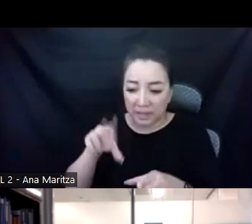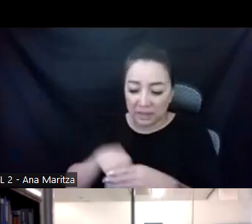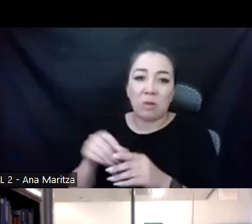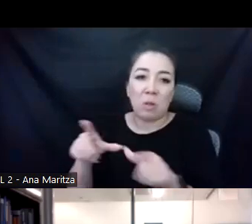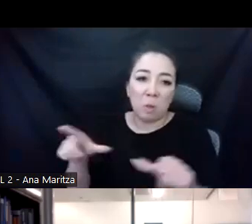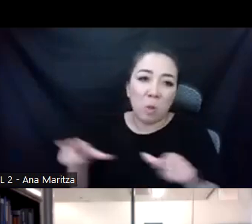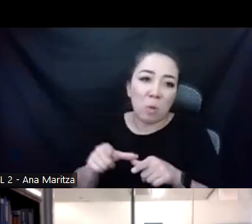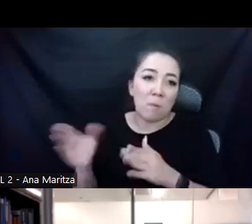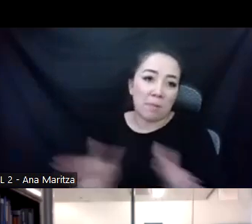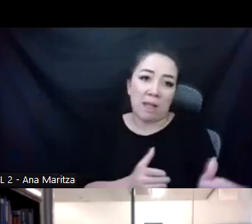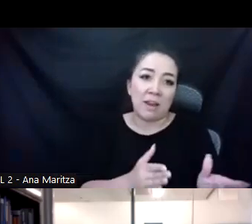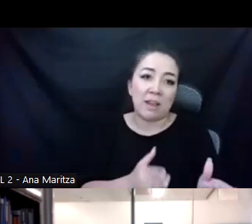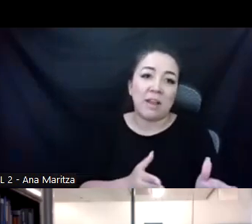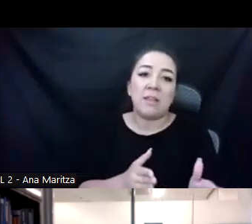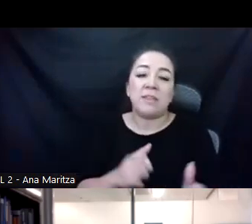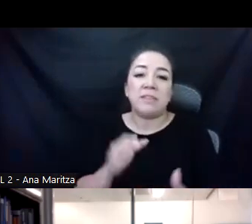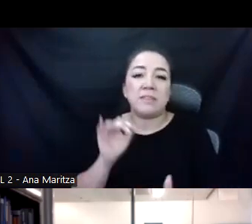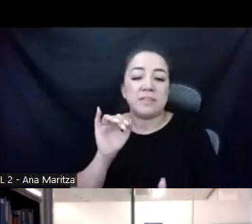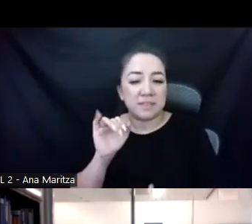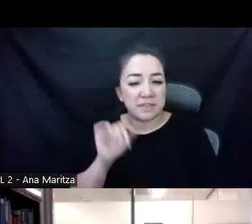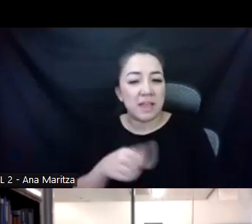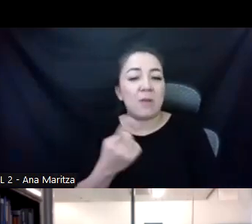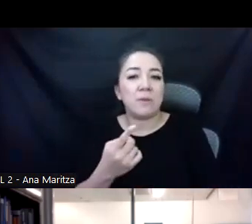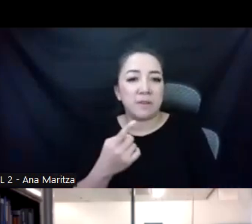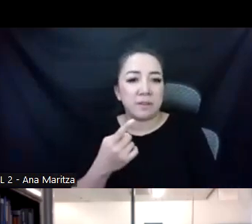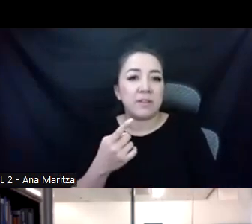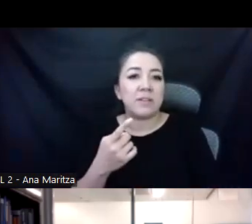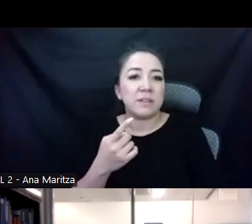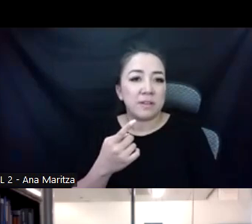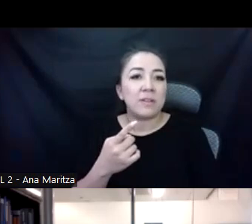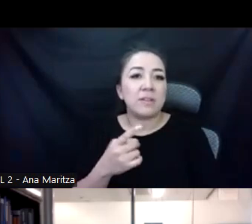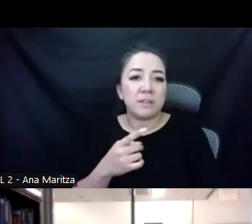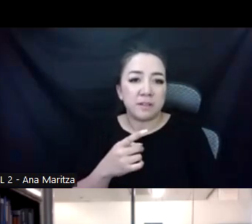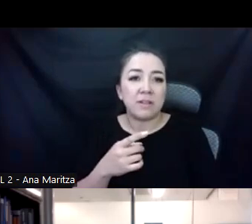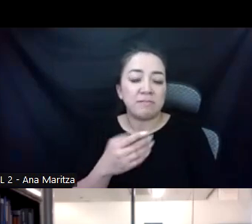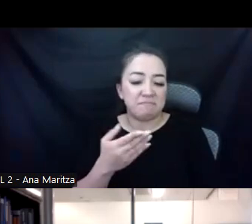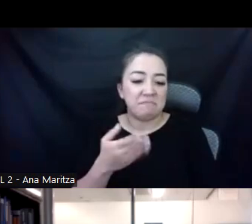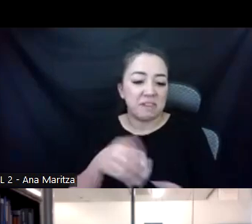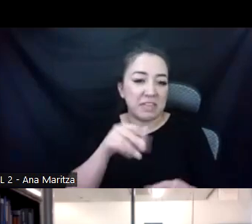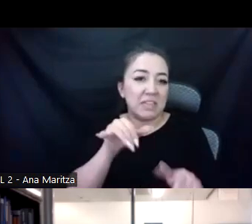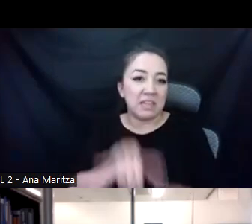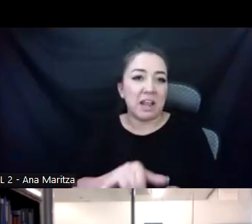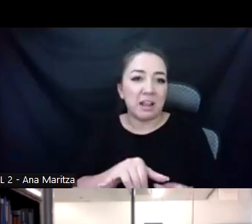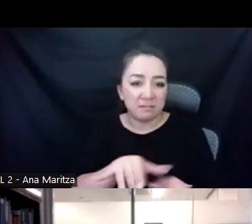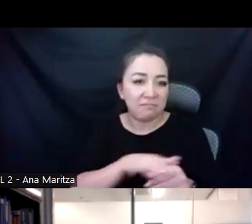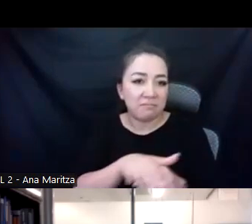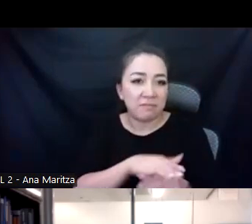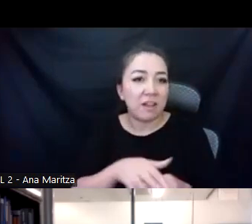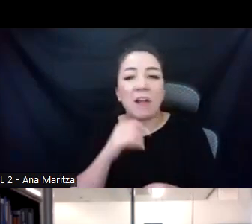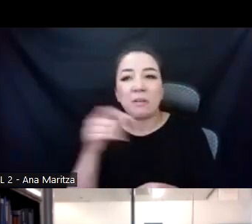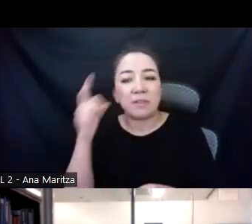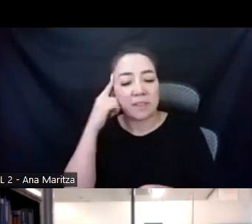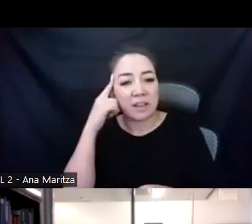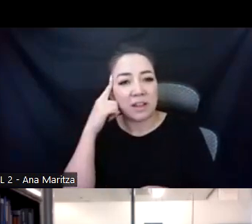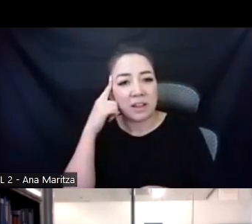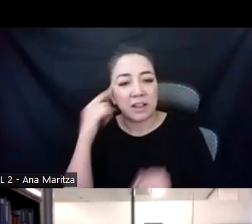So I think that's kind of where that one's, I think that's where that one is landing. It doesn't particularly address